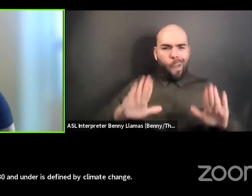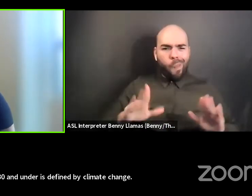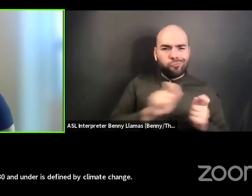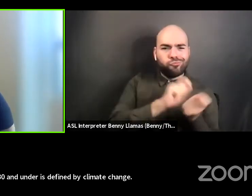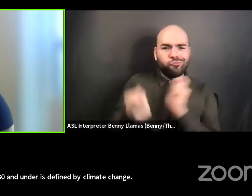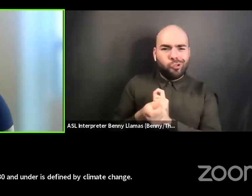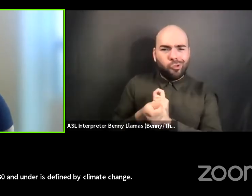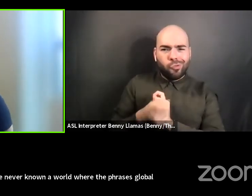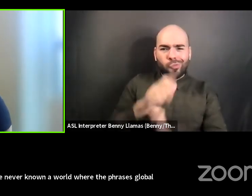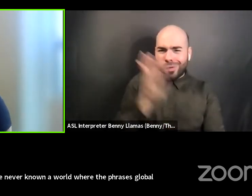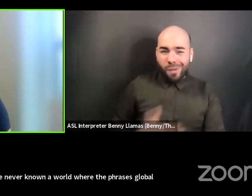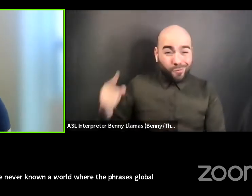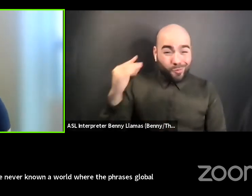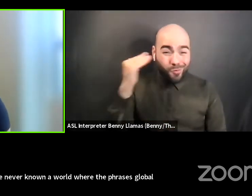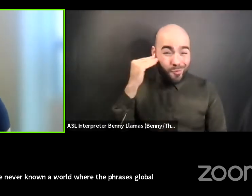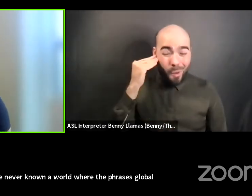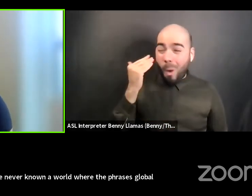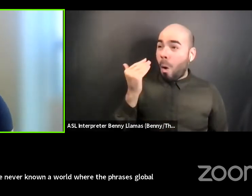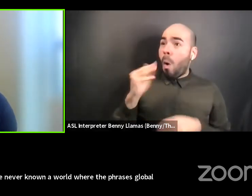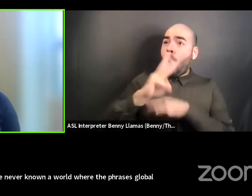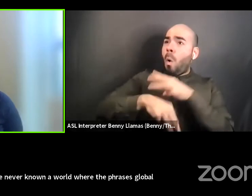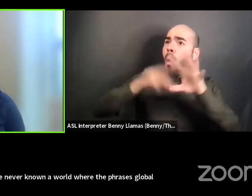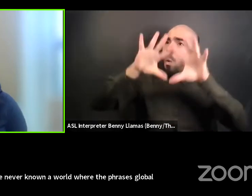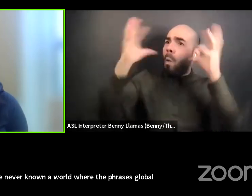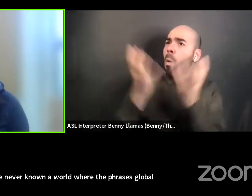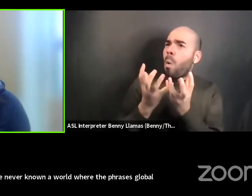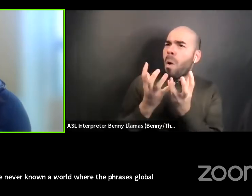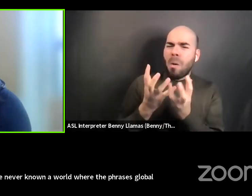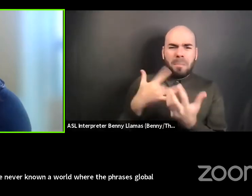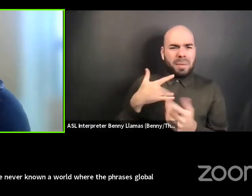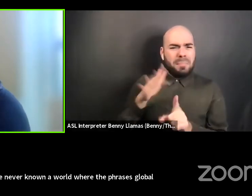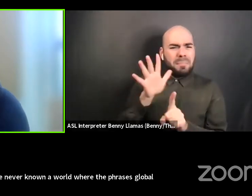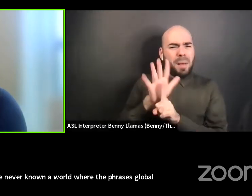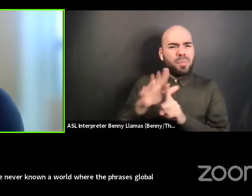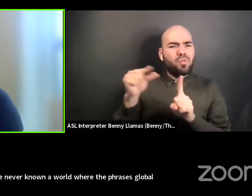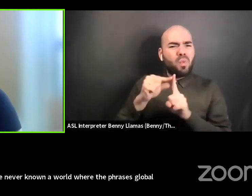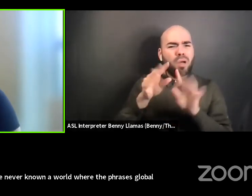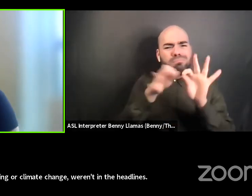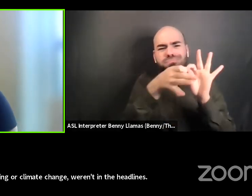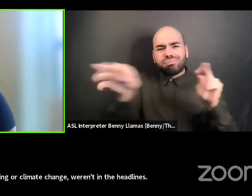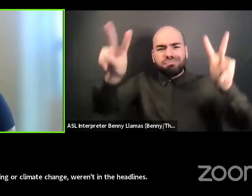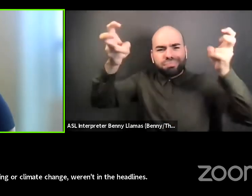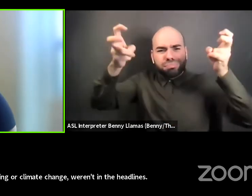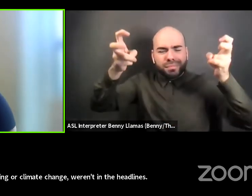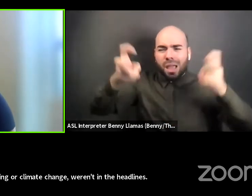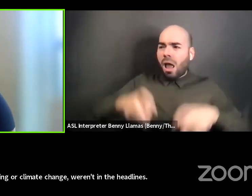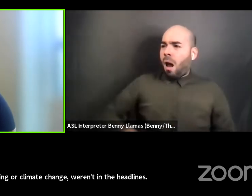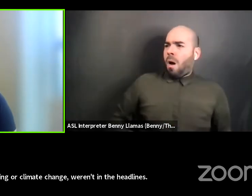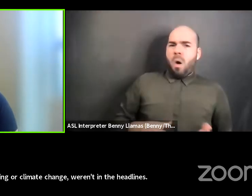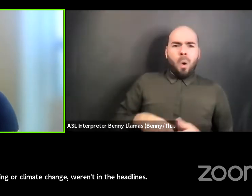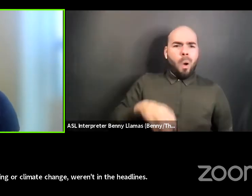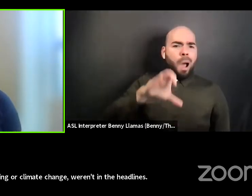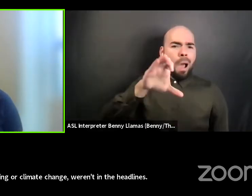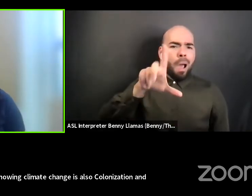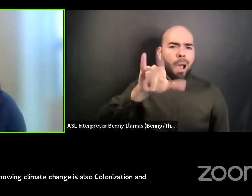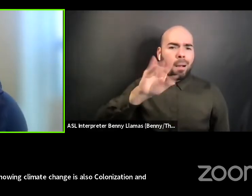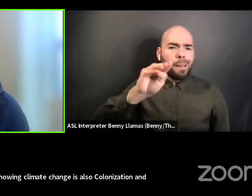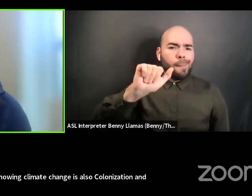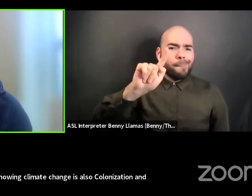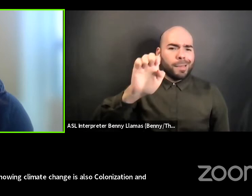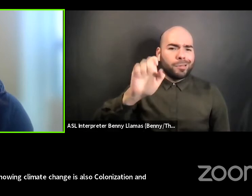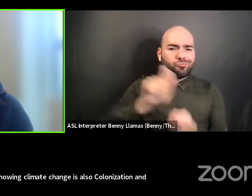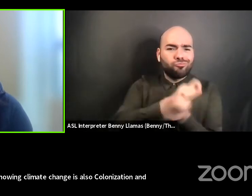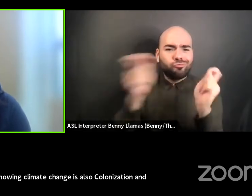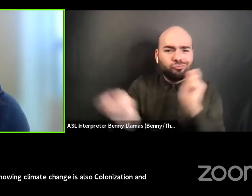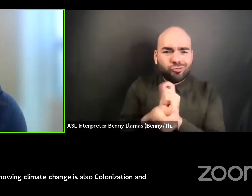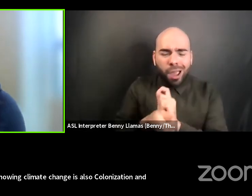where the phrases global warming or climate change weren't in the headlines. It's knowing climate change is also colonization and immigration and